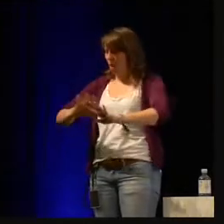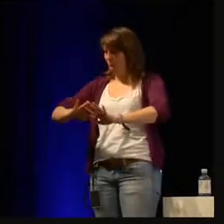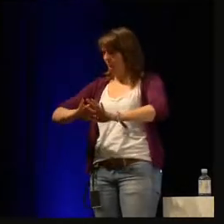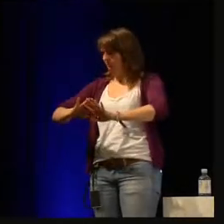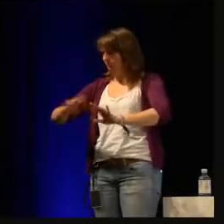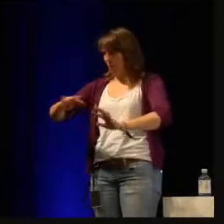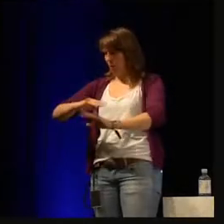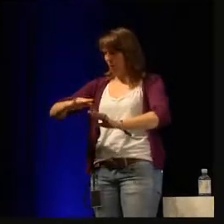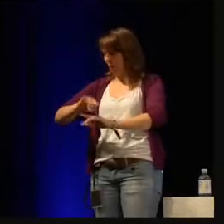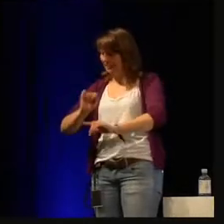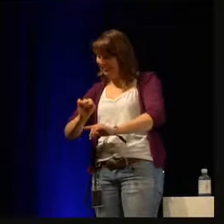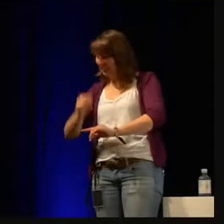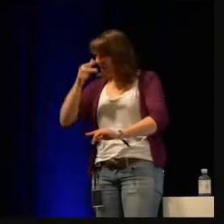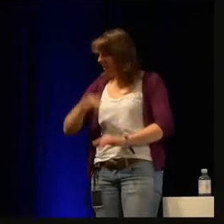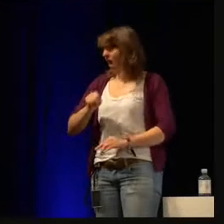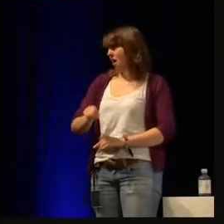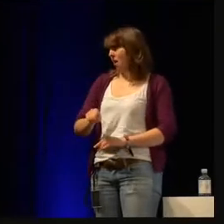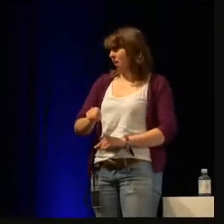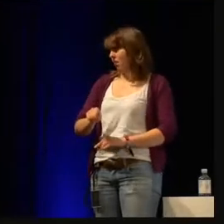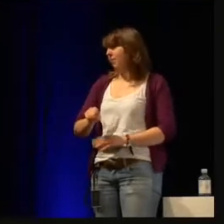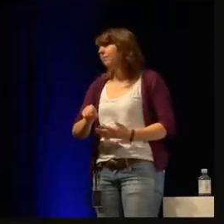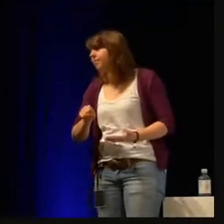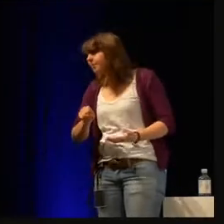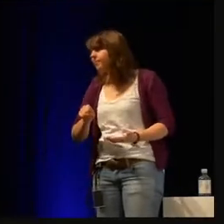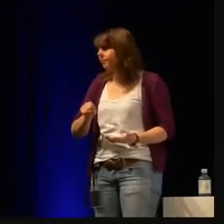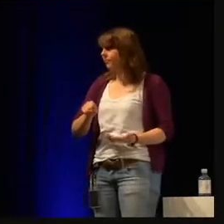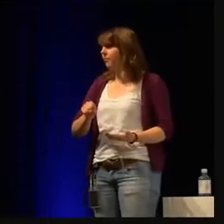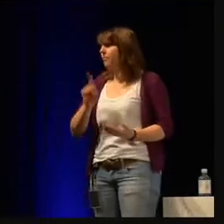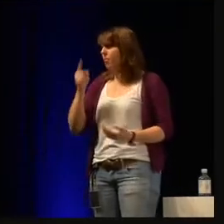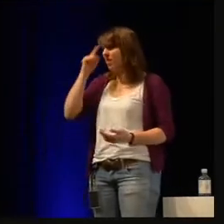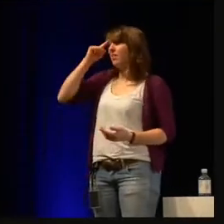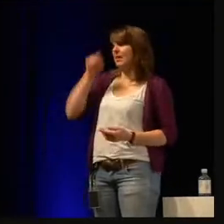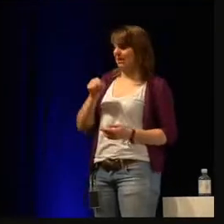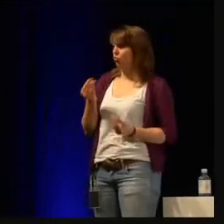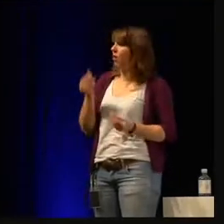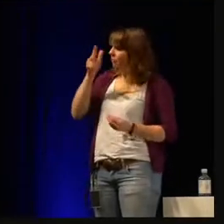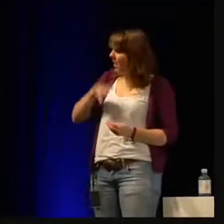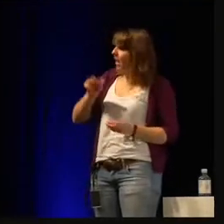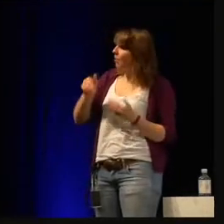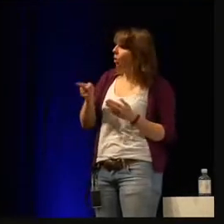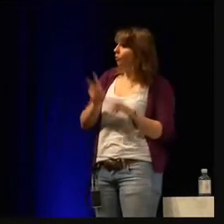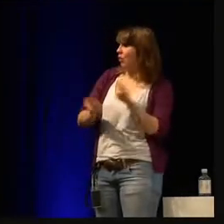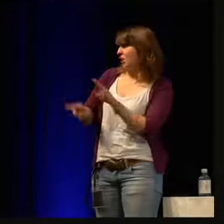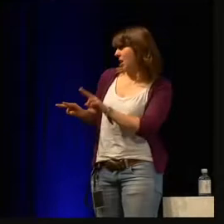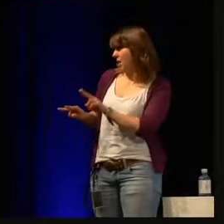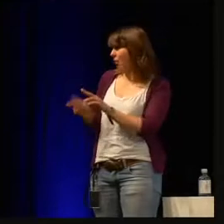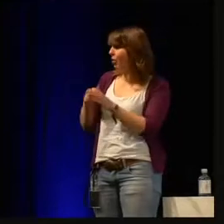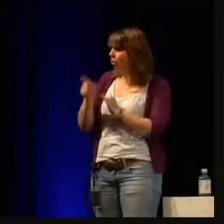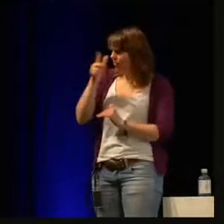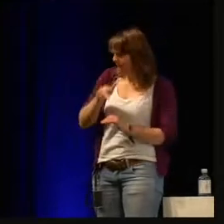And you can also see that there are a lot of red cases to the right of the